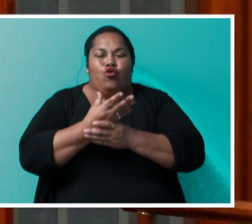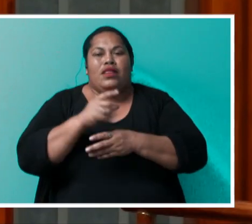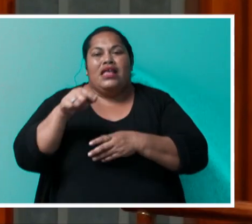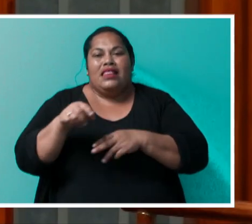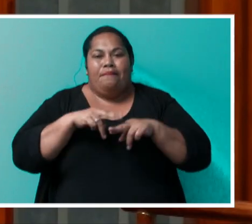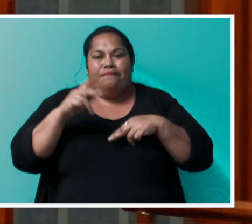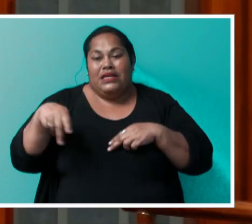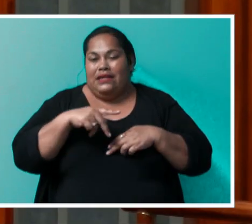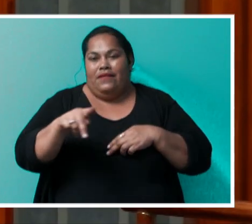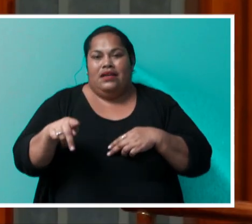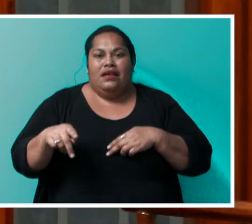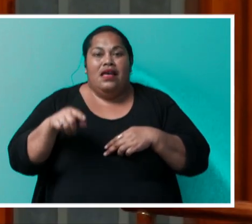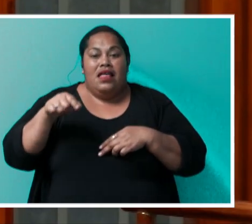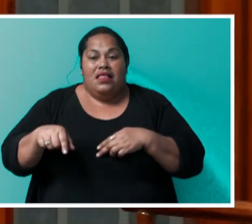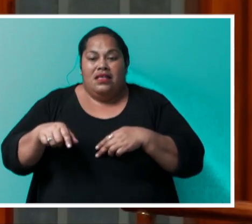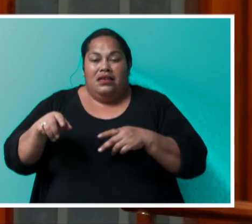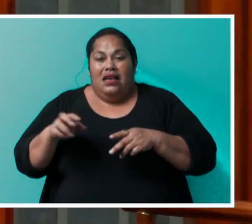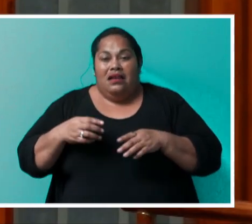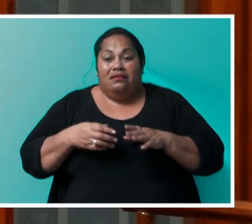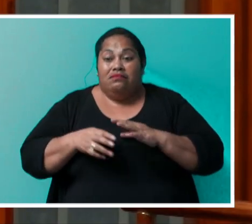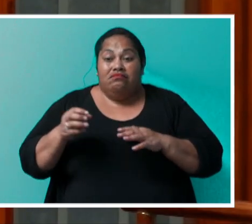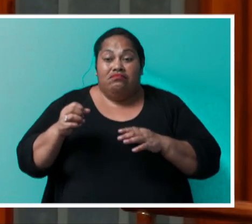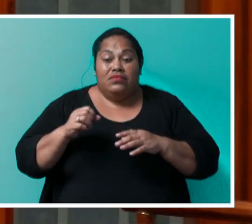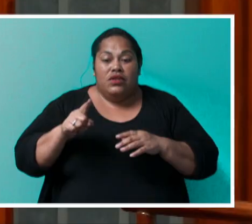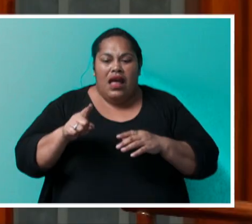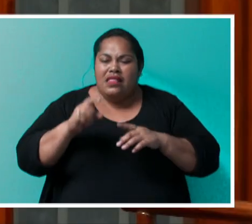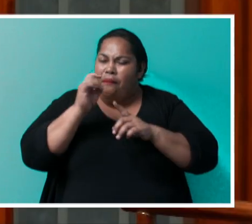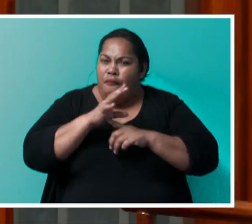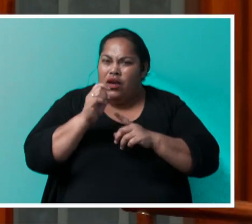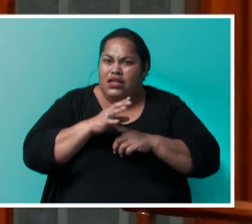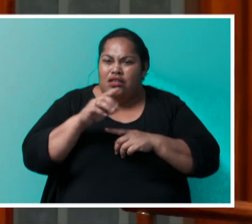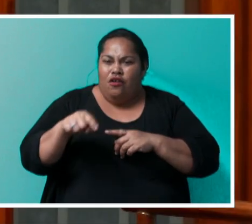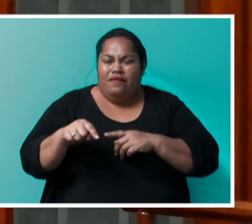This partnership underscores the regional significance in this pilot.